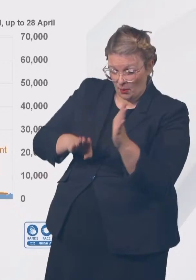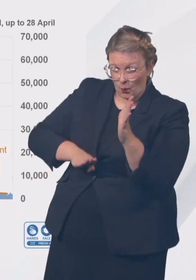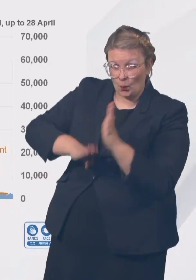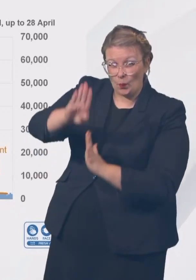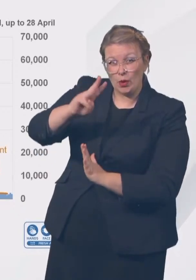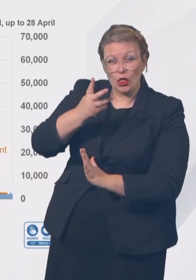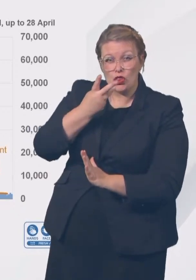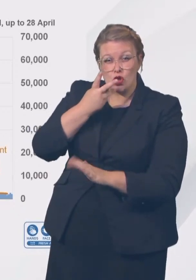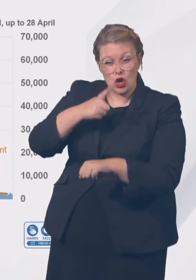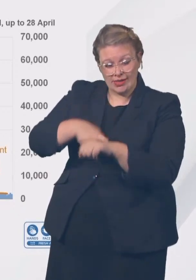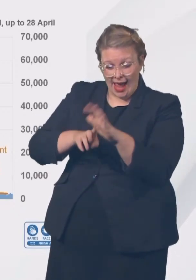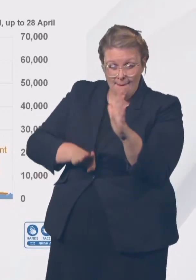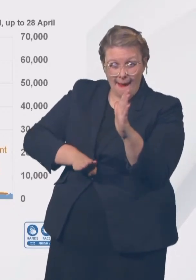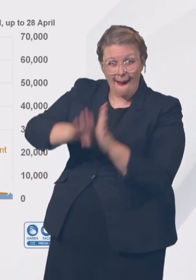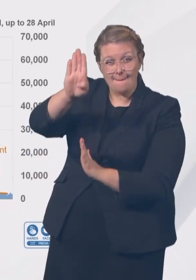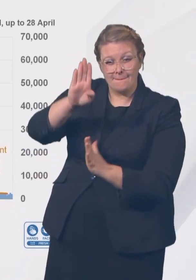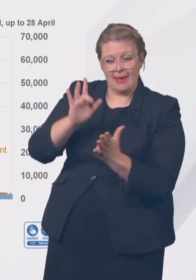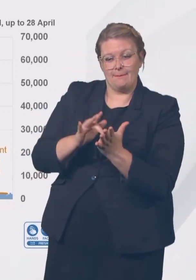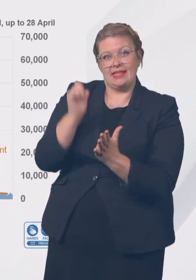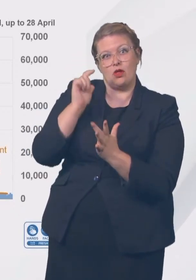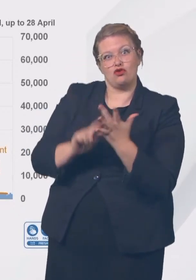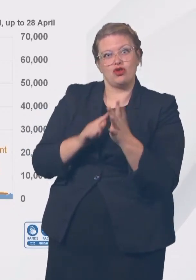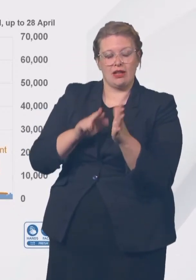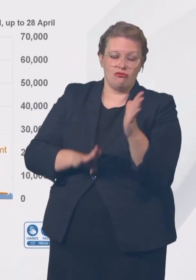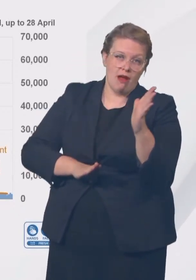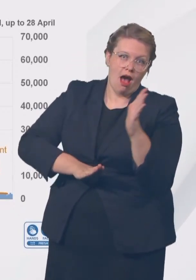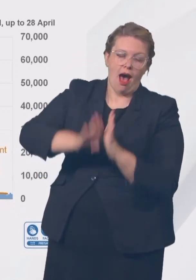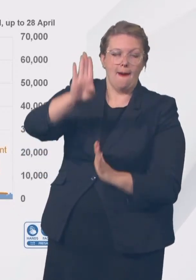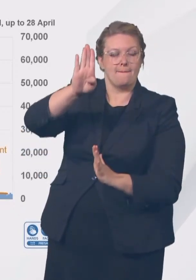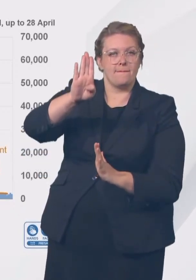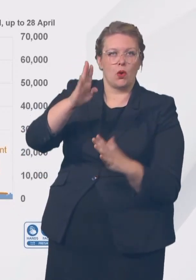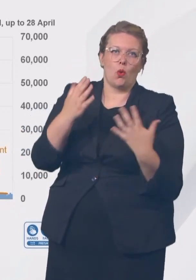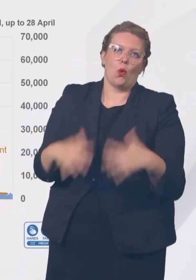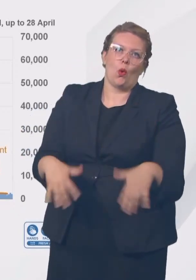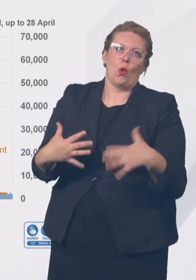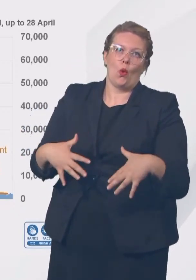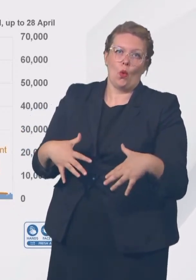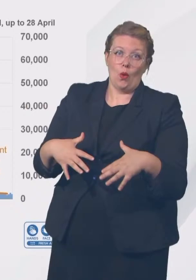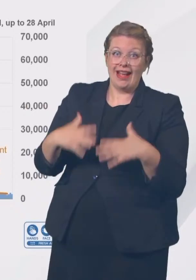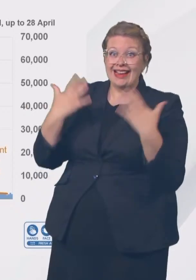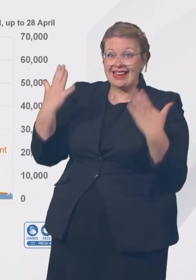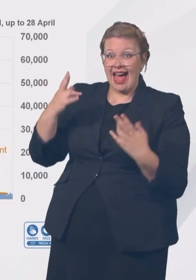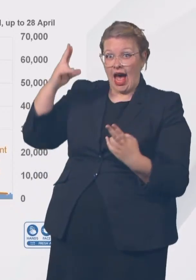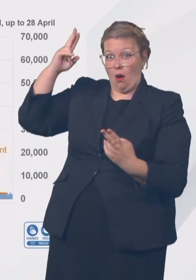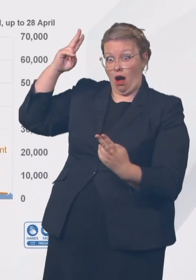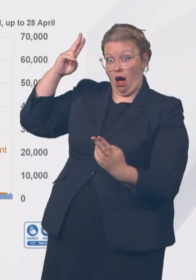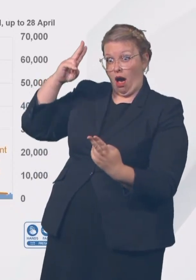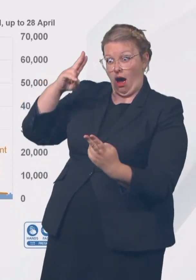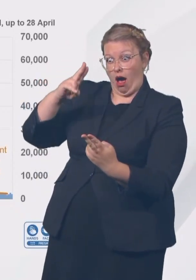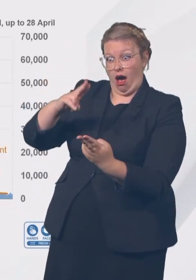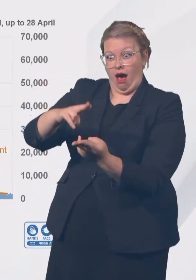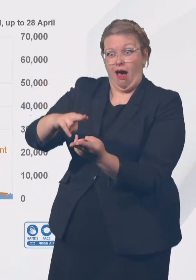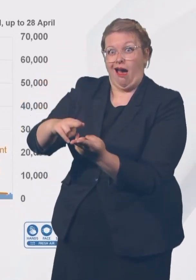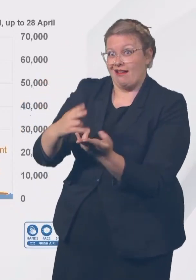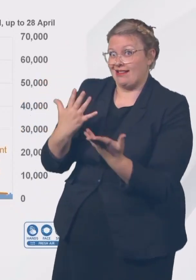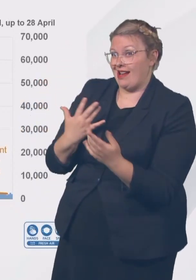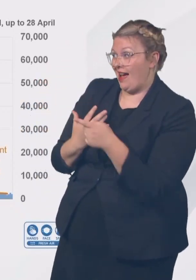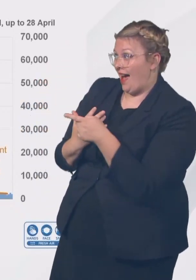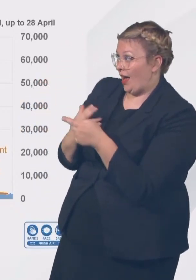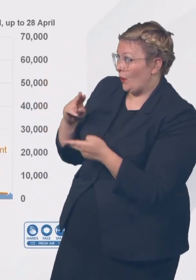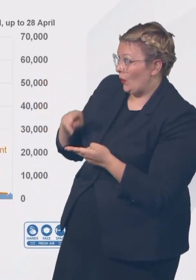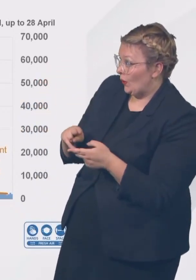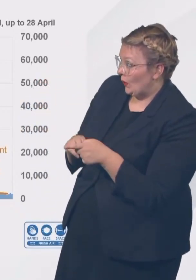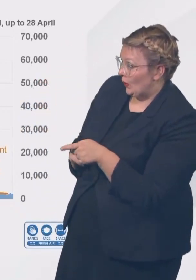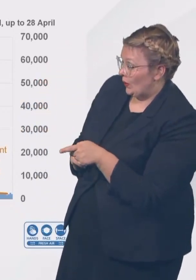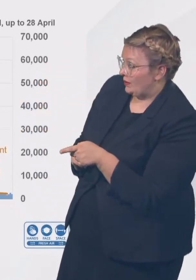had peaking in mid-January. And you can see now that we are really in very low levels that are comparable